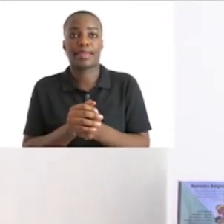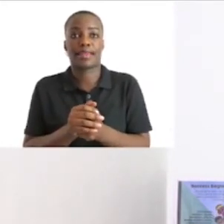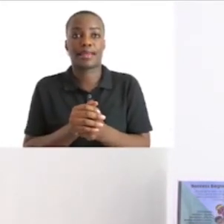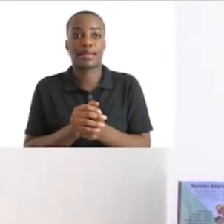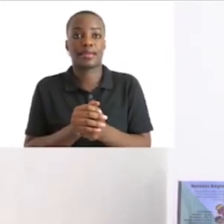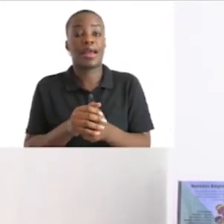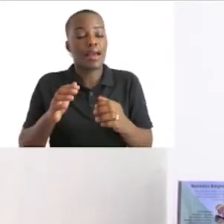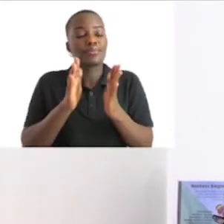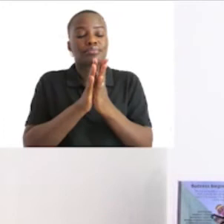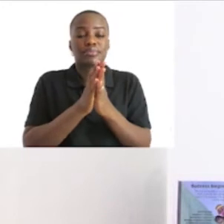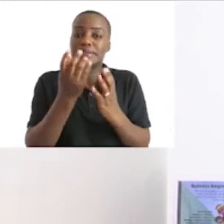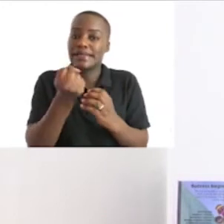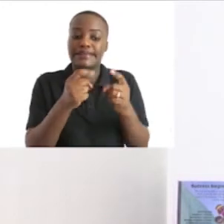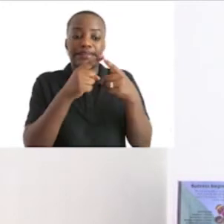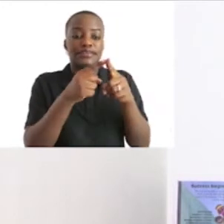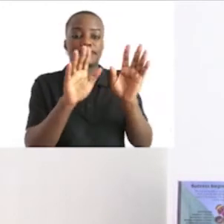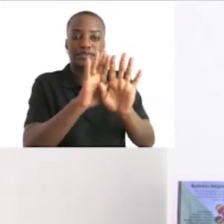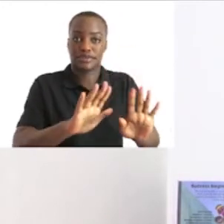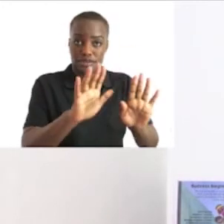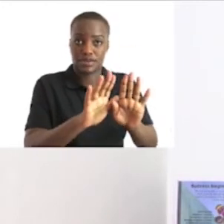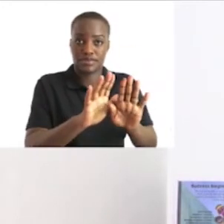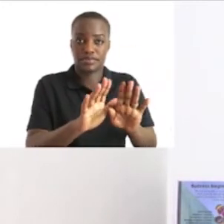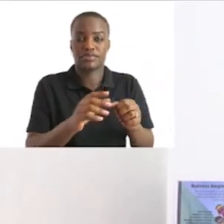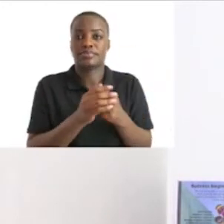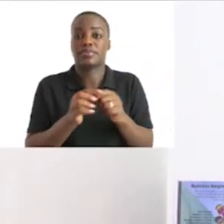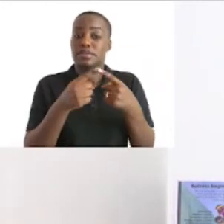take a different color. Take a different color.